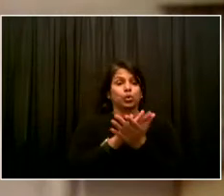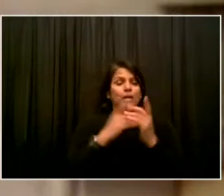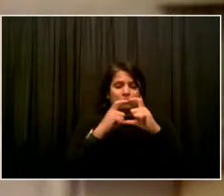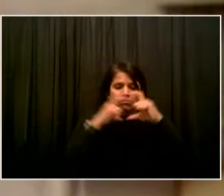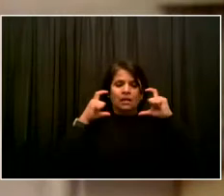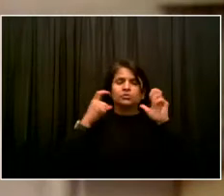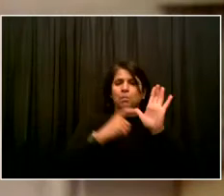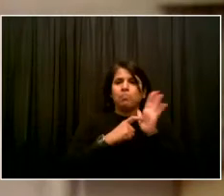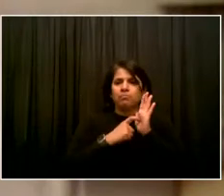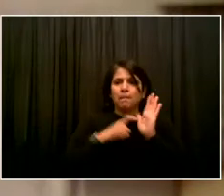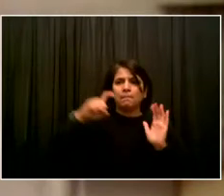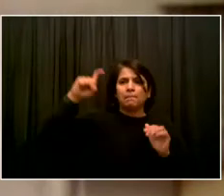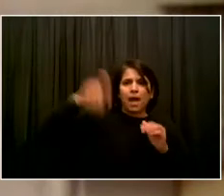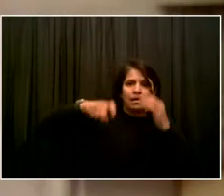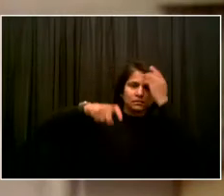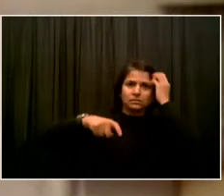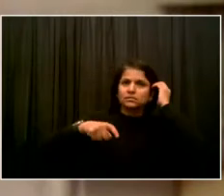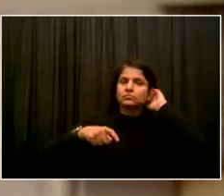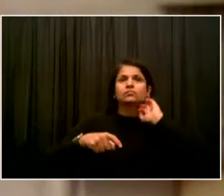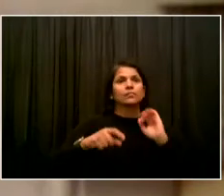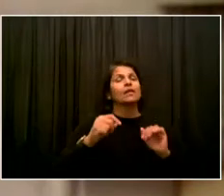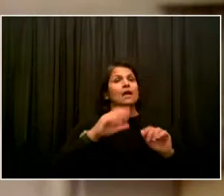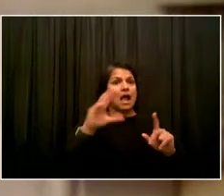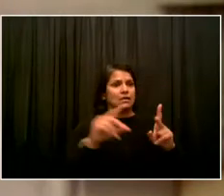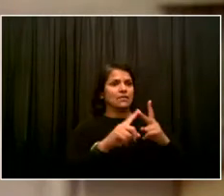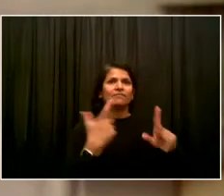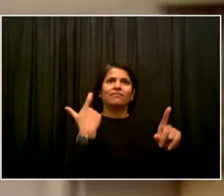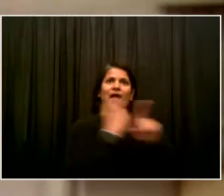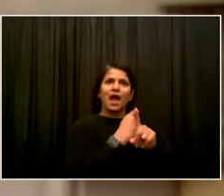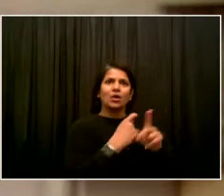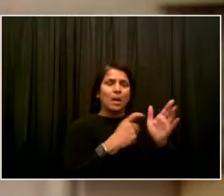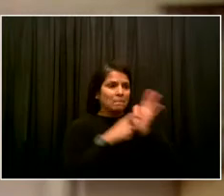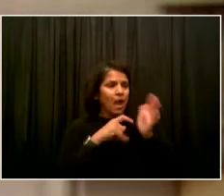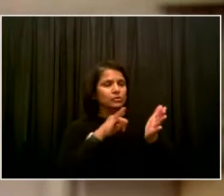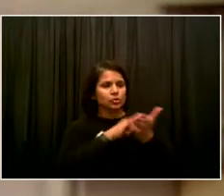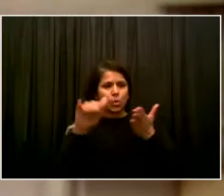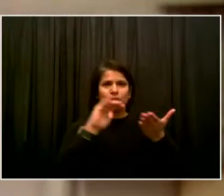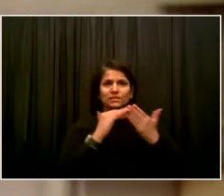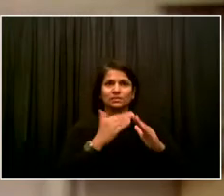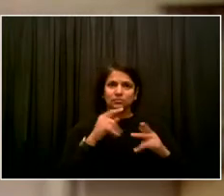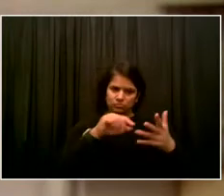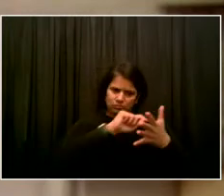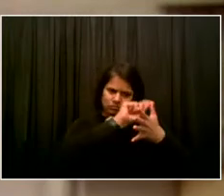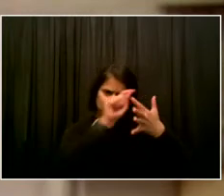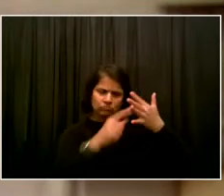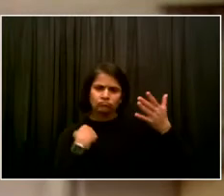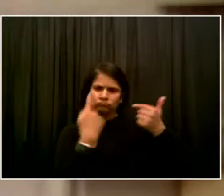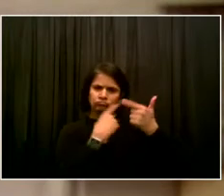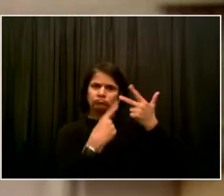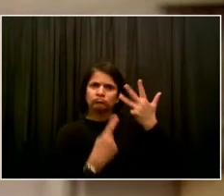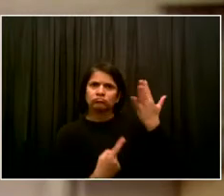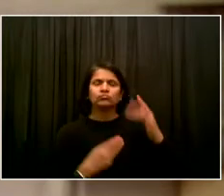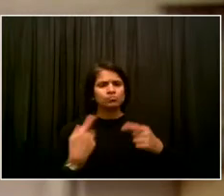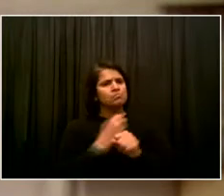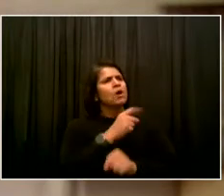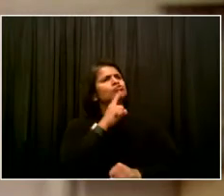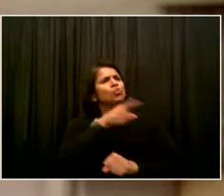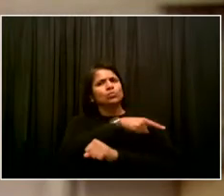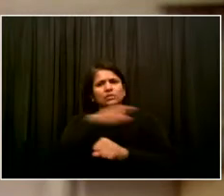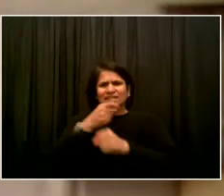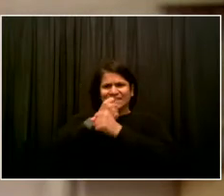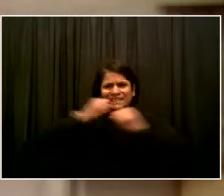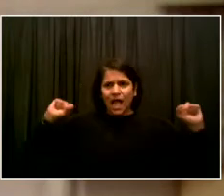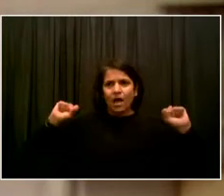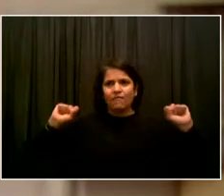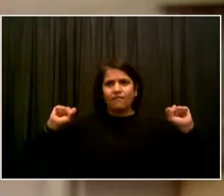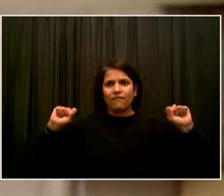help best is to make sure that there are sufficient testing kits available to be used by the school district. And